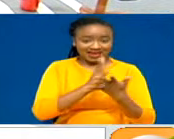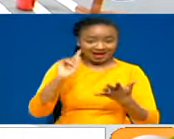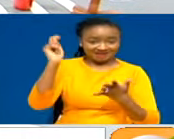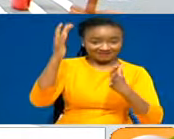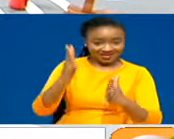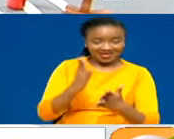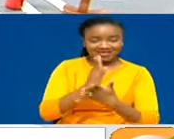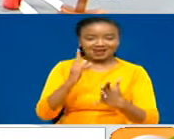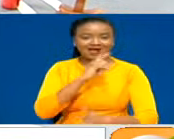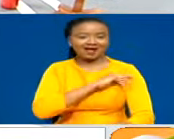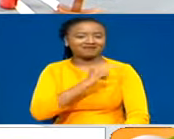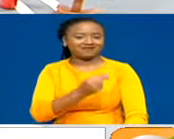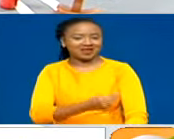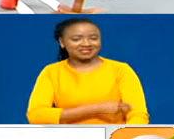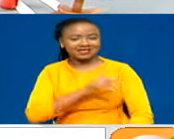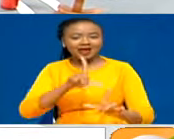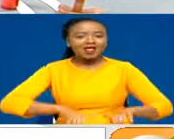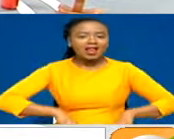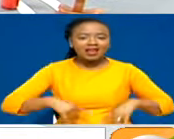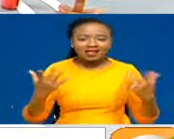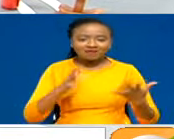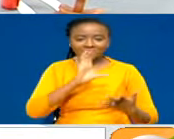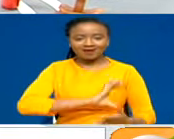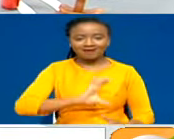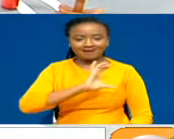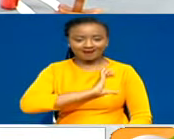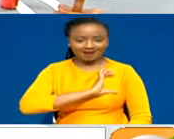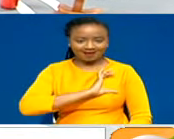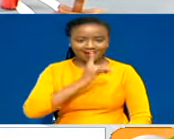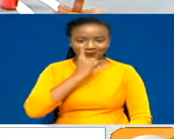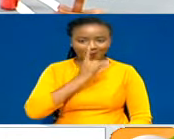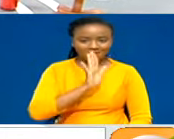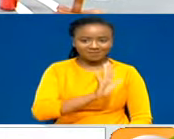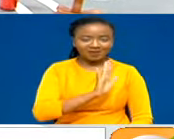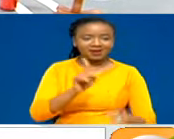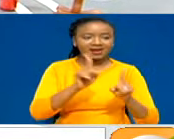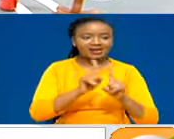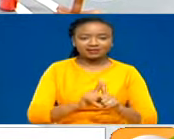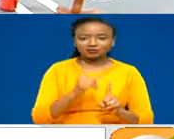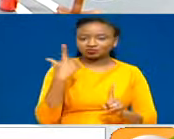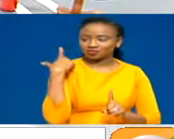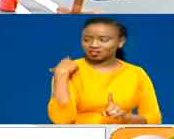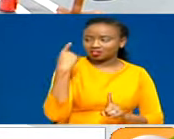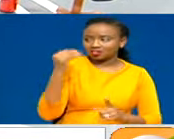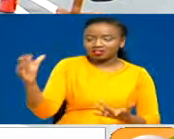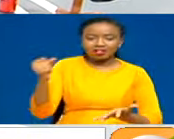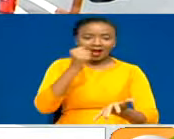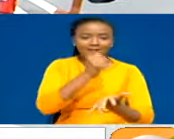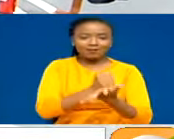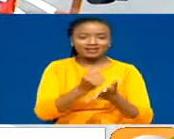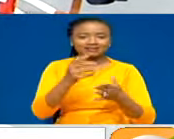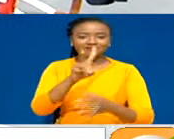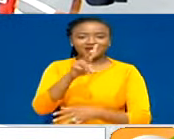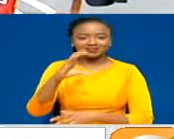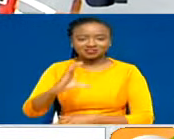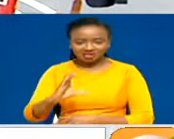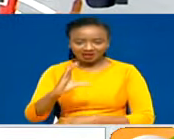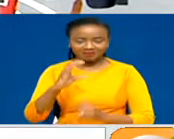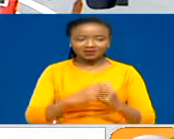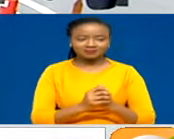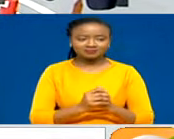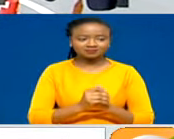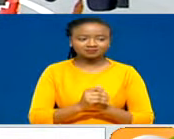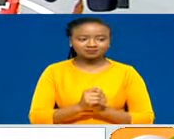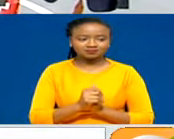half Nigerian, lives in Toronto, Canada. Recently was appointed vice chairman before he was the president